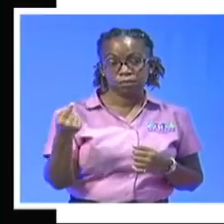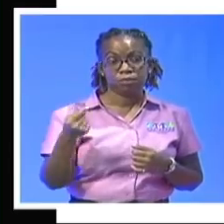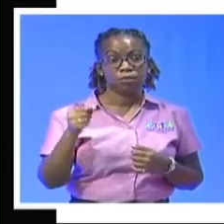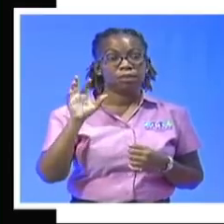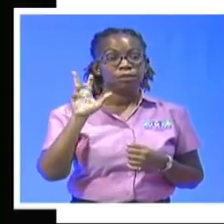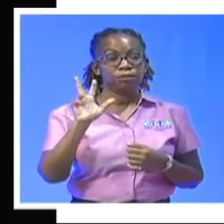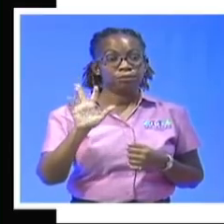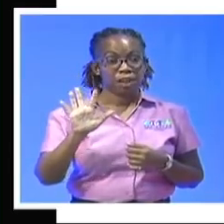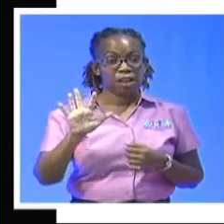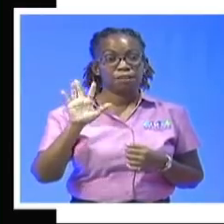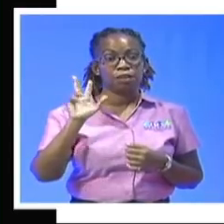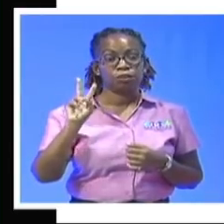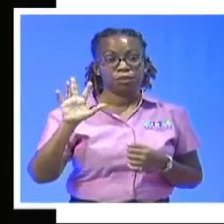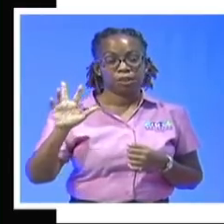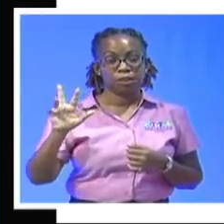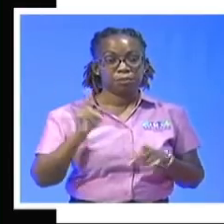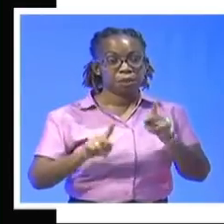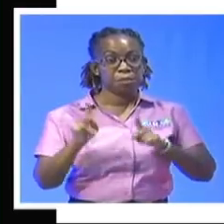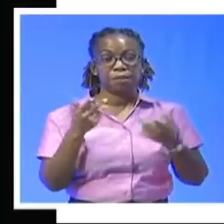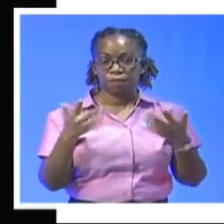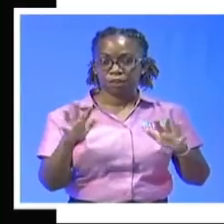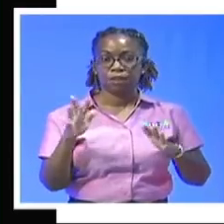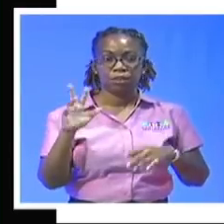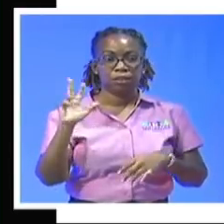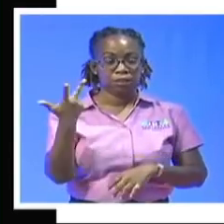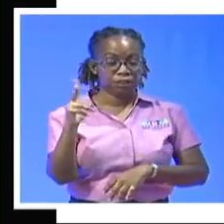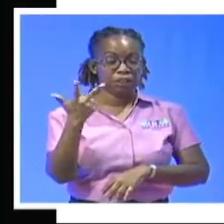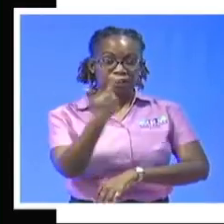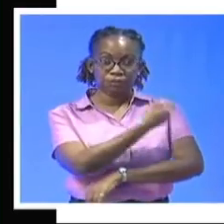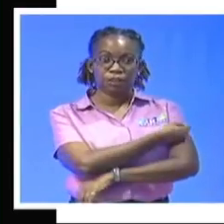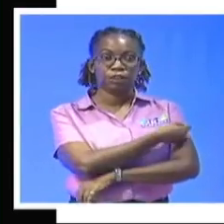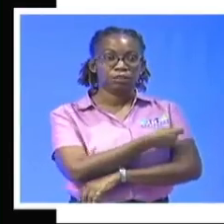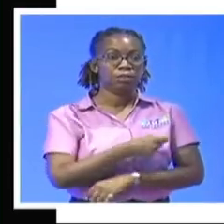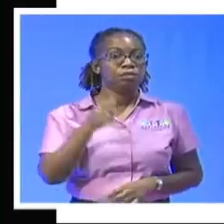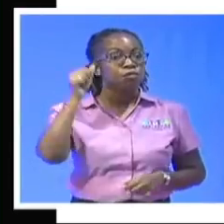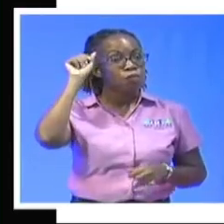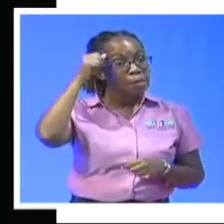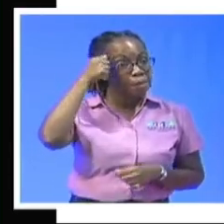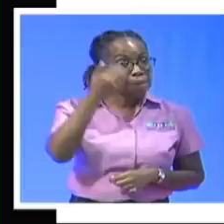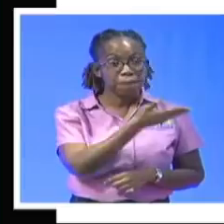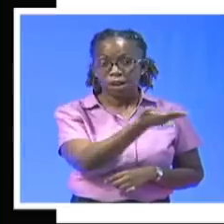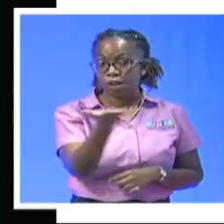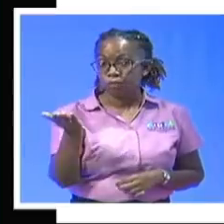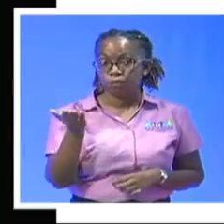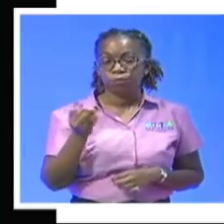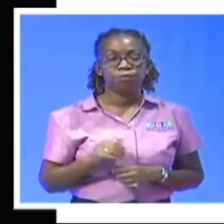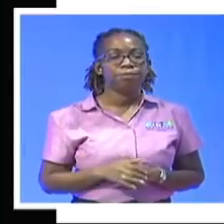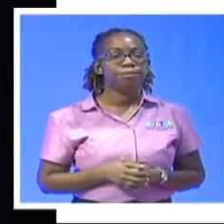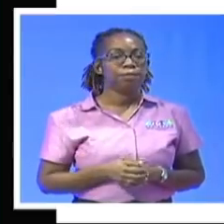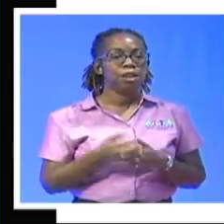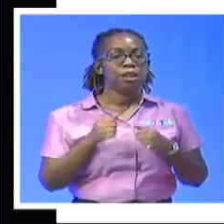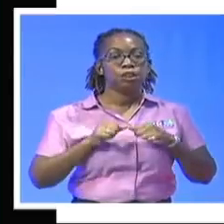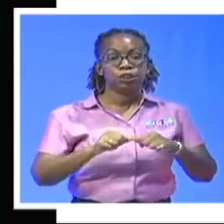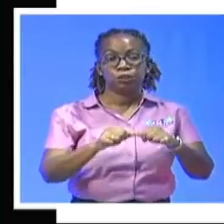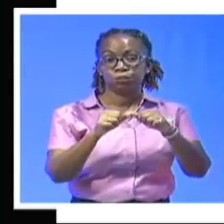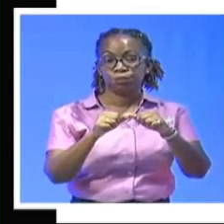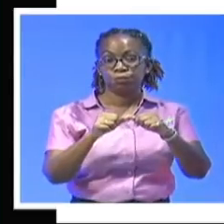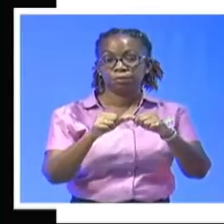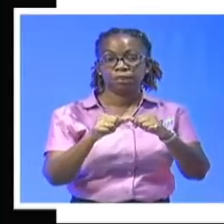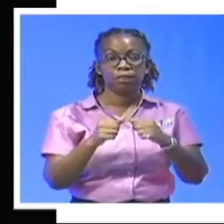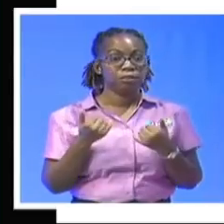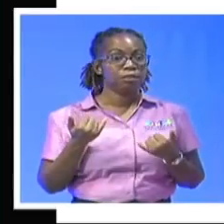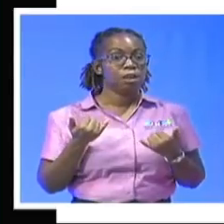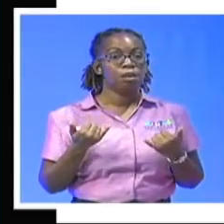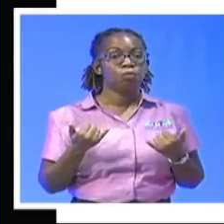13,523 persons. And just as an ongoing reminder, as the parallel healthcare system continues to grapple with the